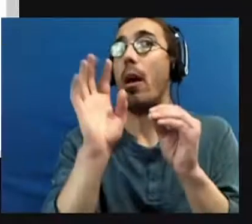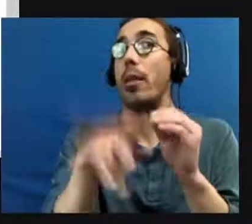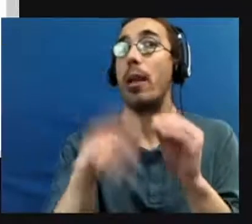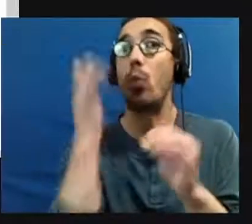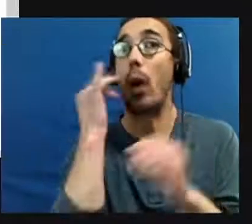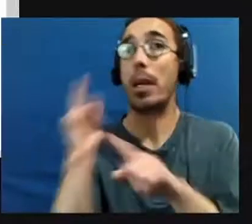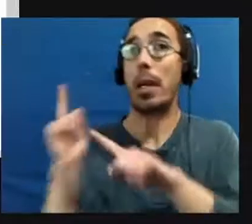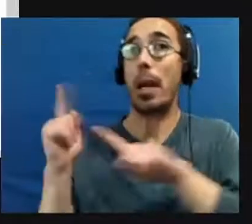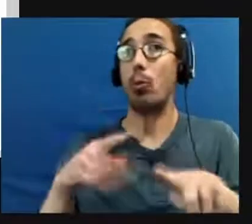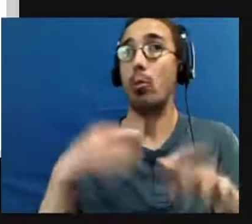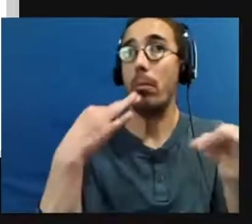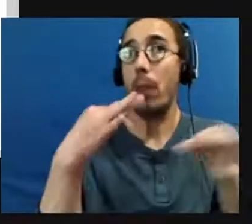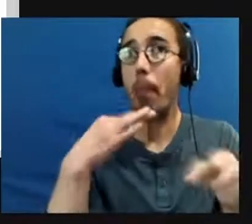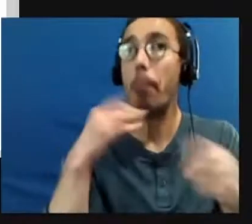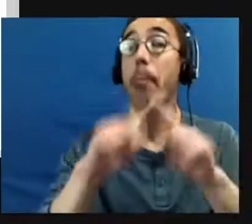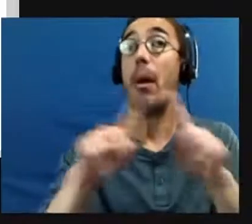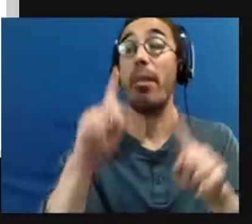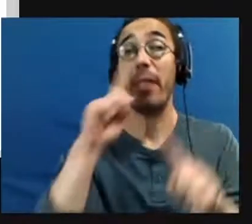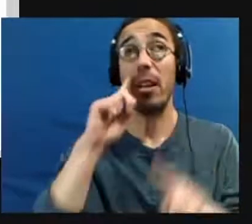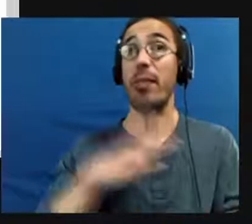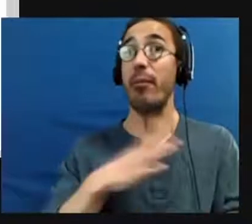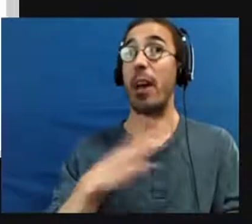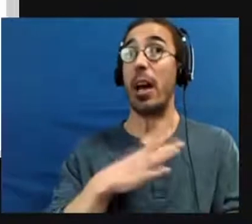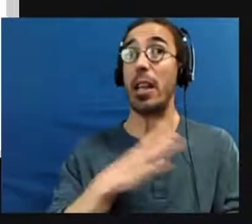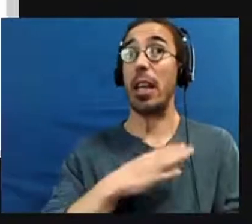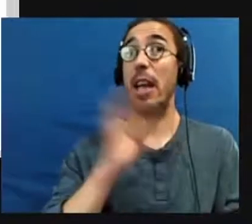I think it's fine if that's where we are right now.